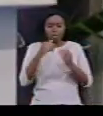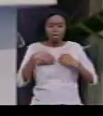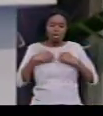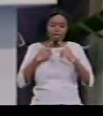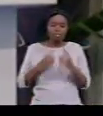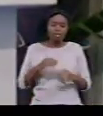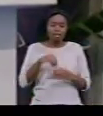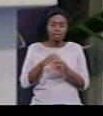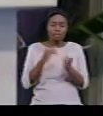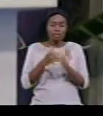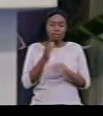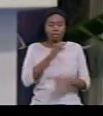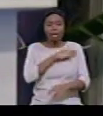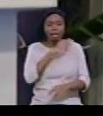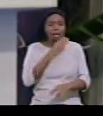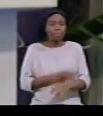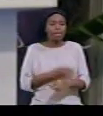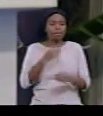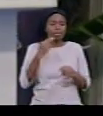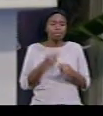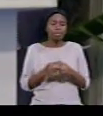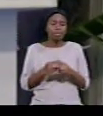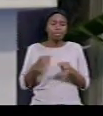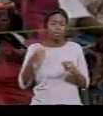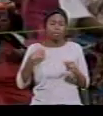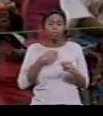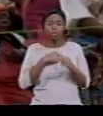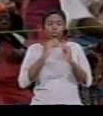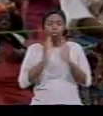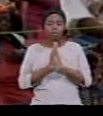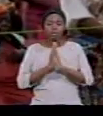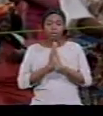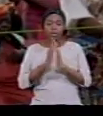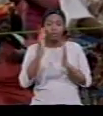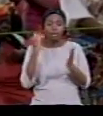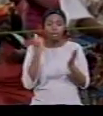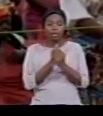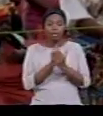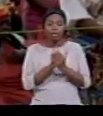Jesus' mighty name, we pray.